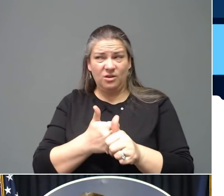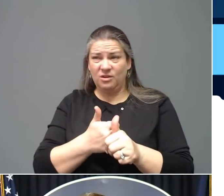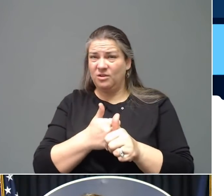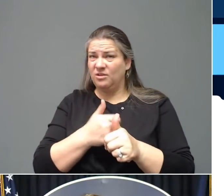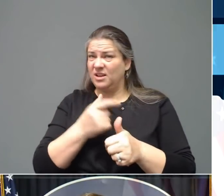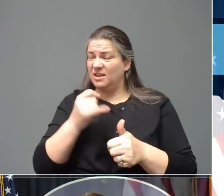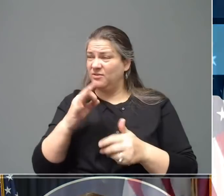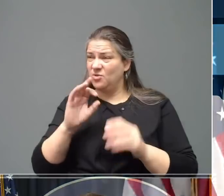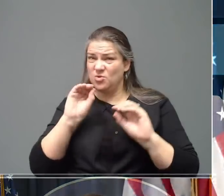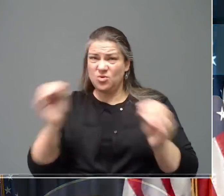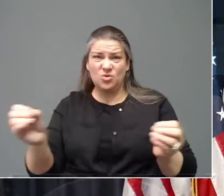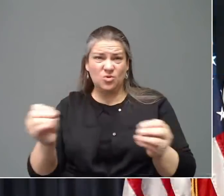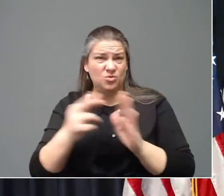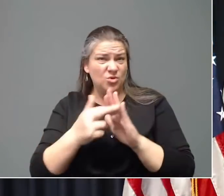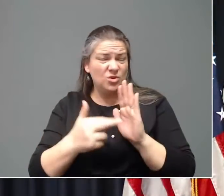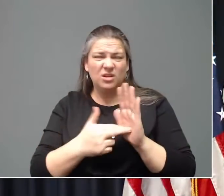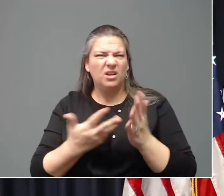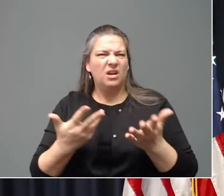do better.